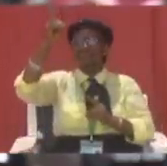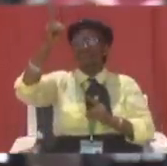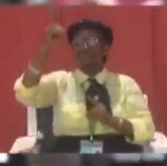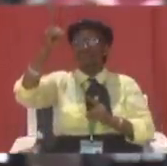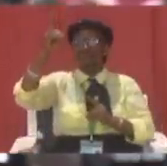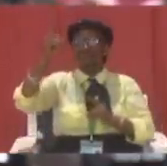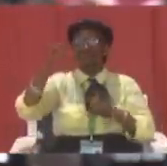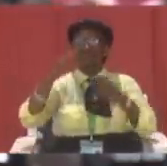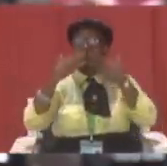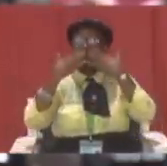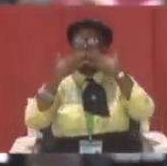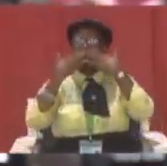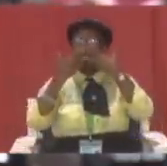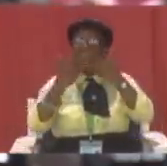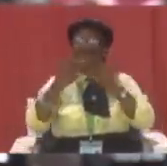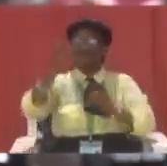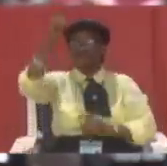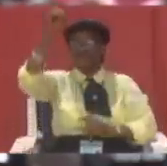Thank you, Father.